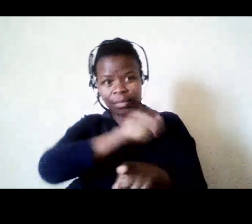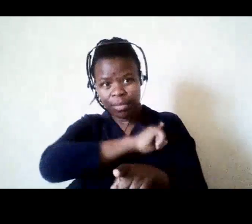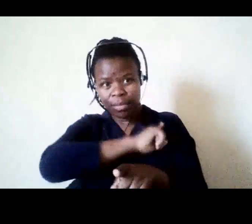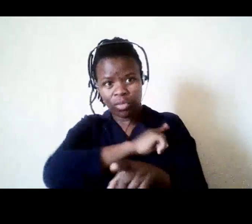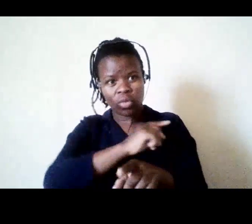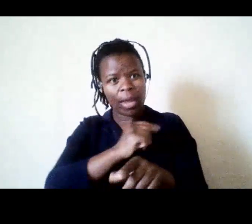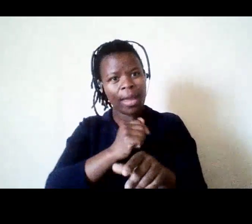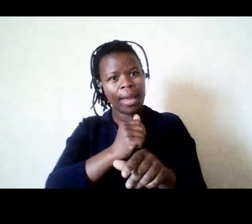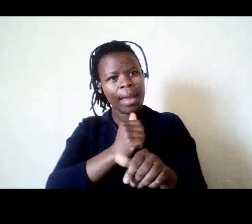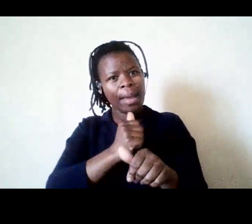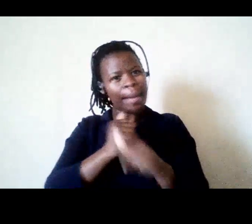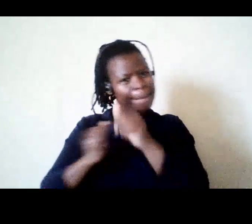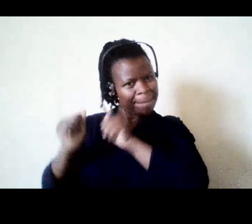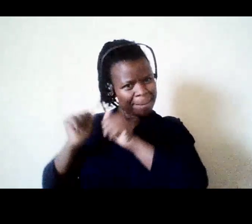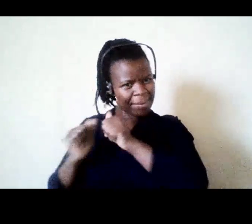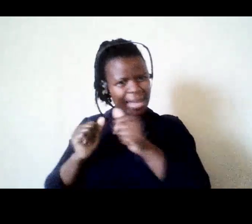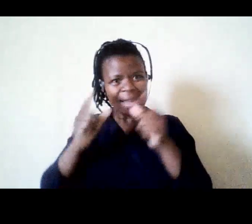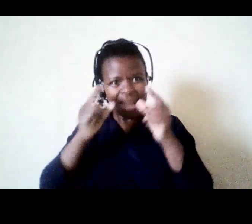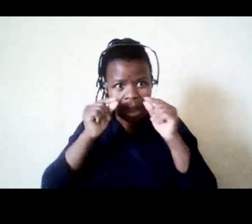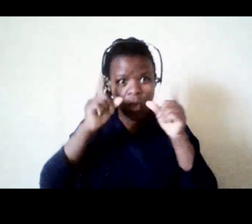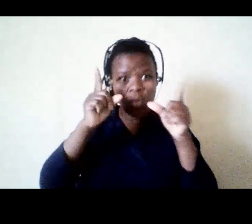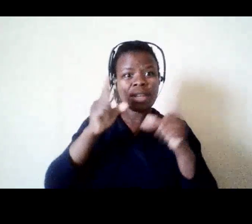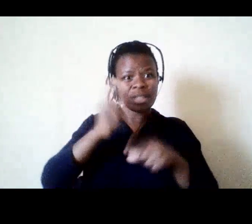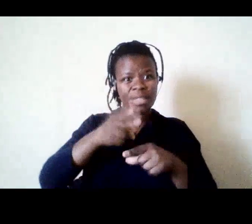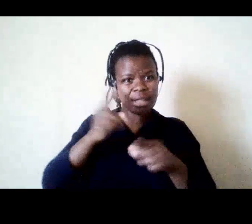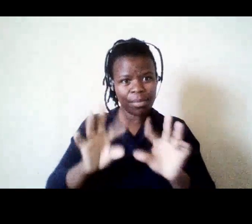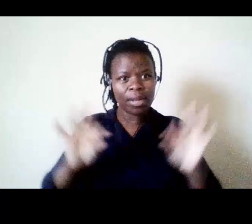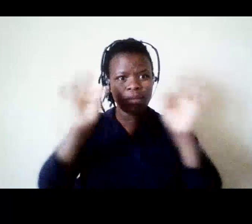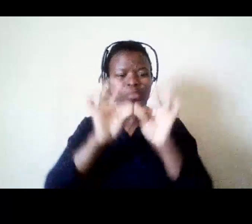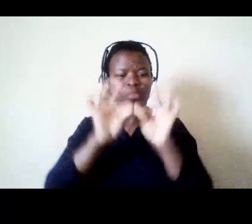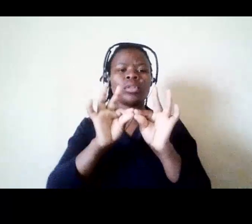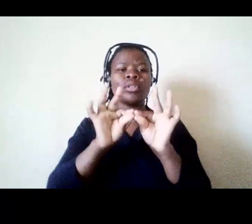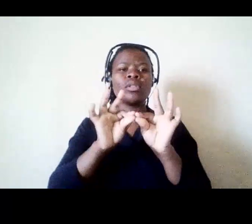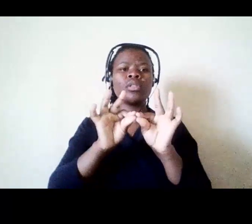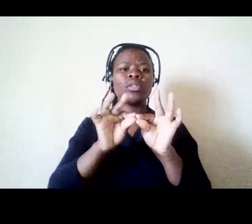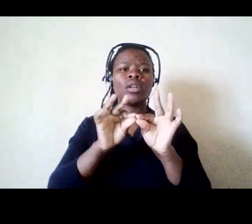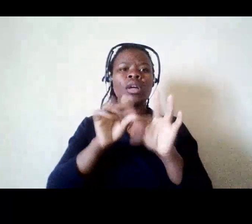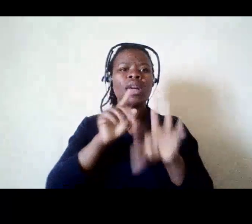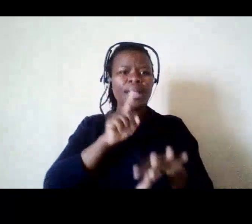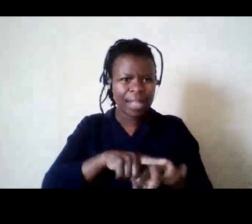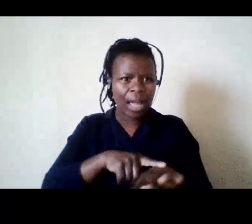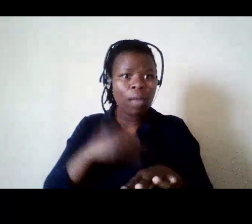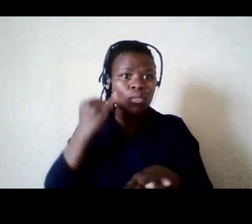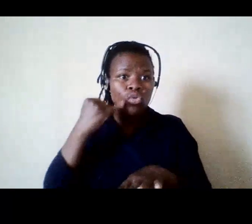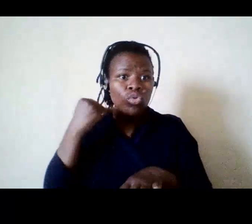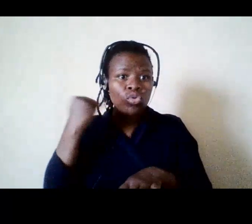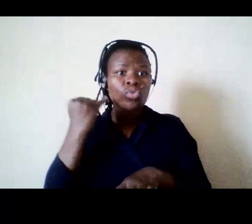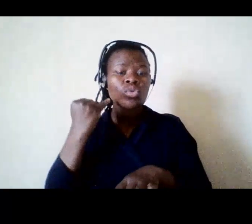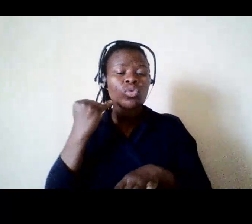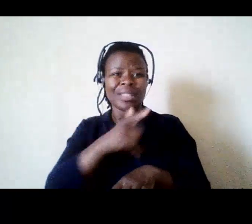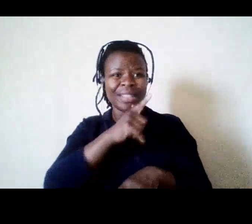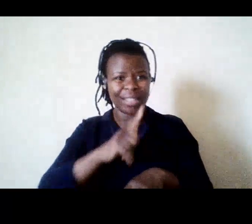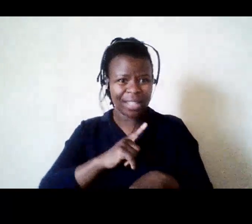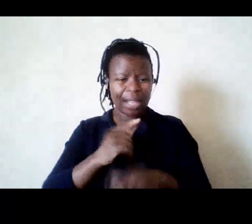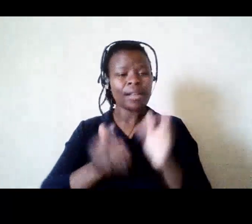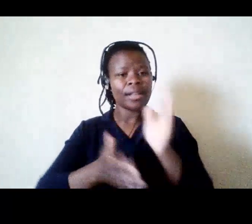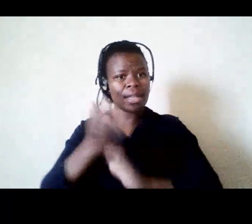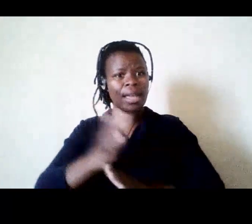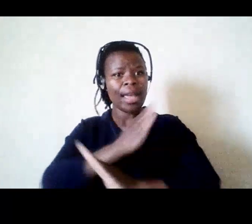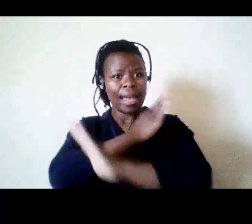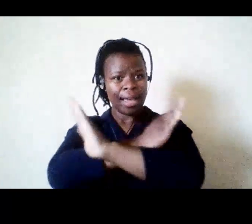is so important. When Judy asked me to go to Zambia and do that project, I don't know if you know about that project